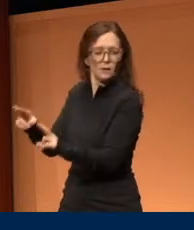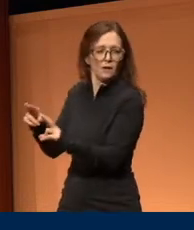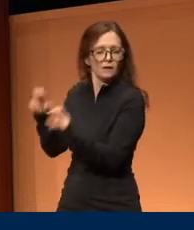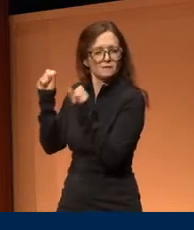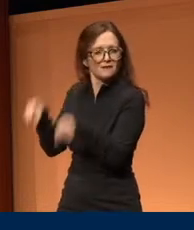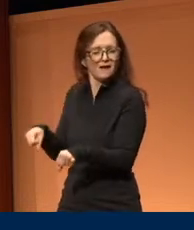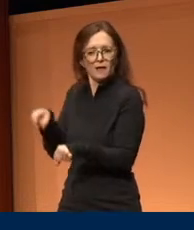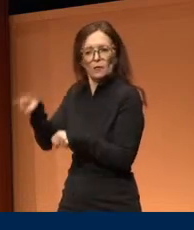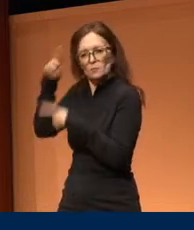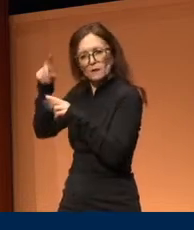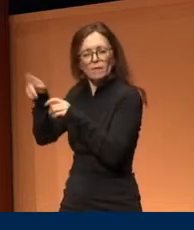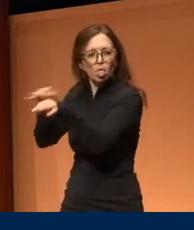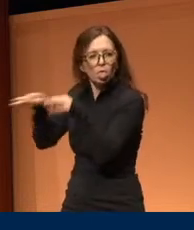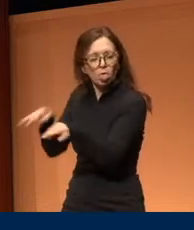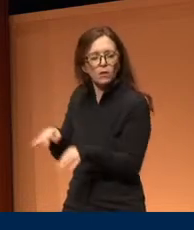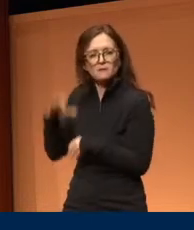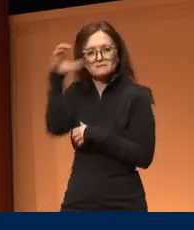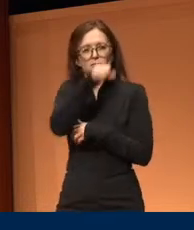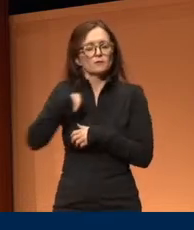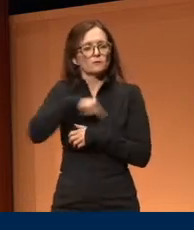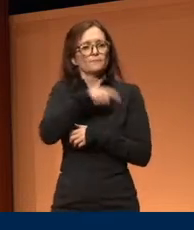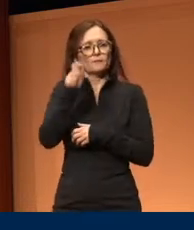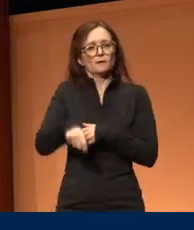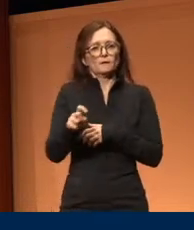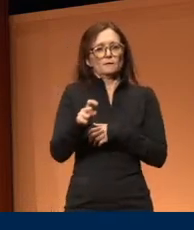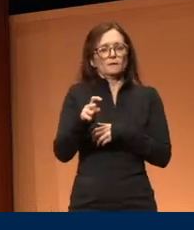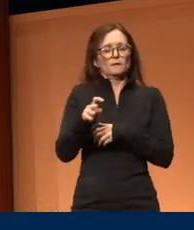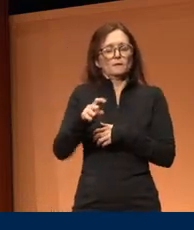that. And this assumption that we should aim for